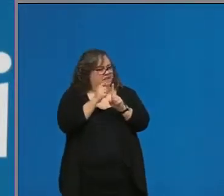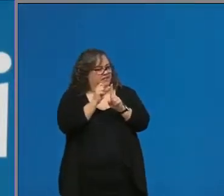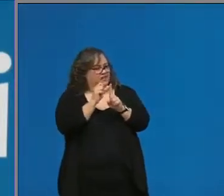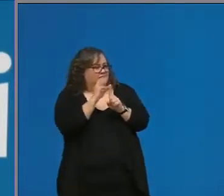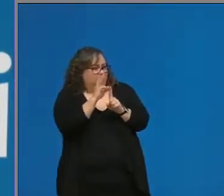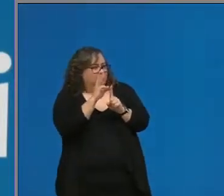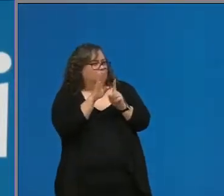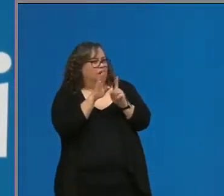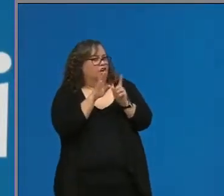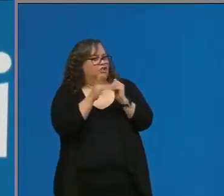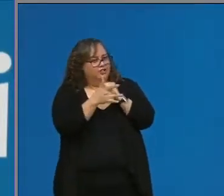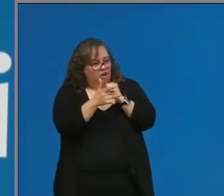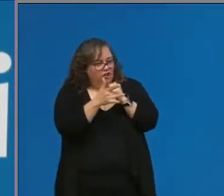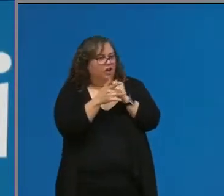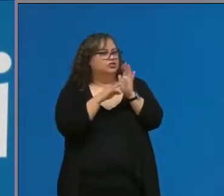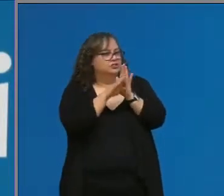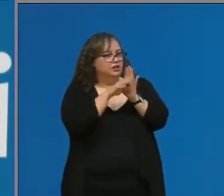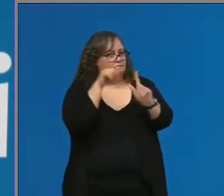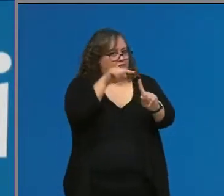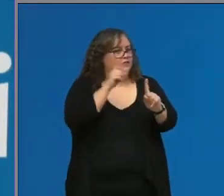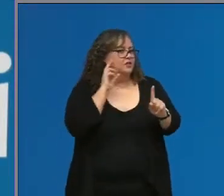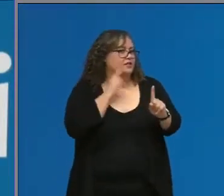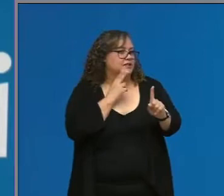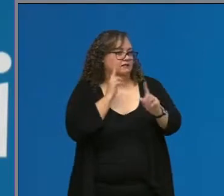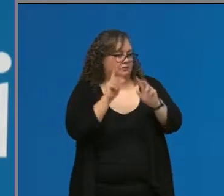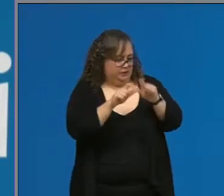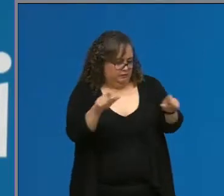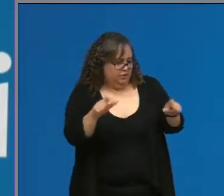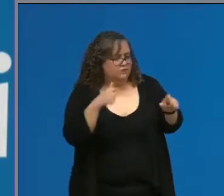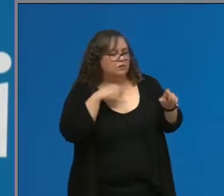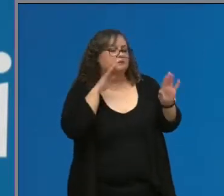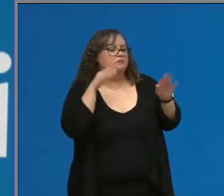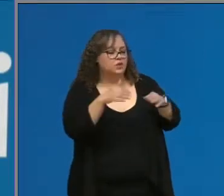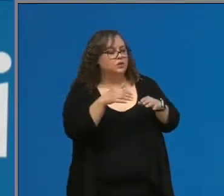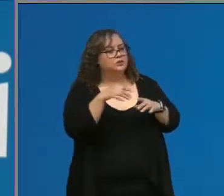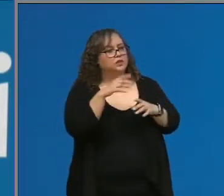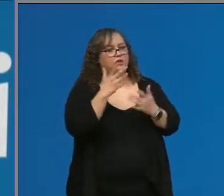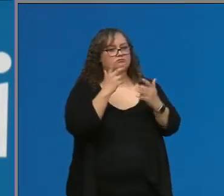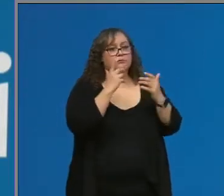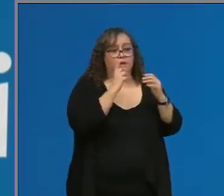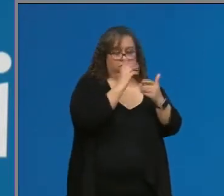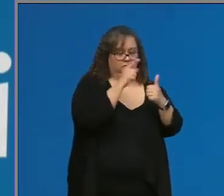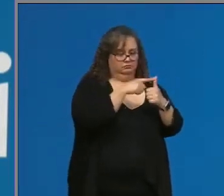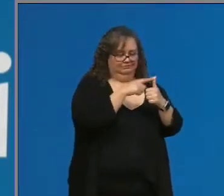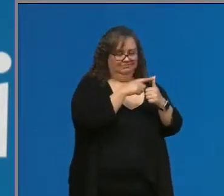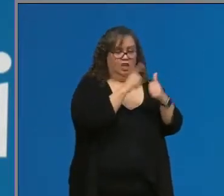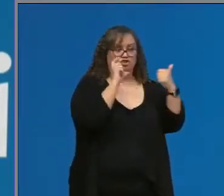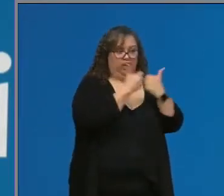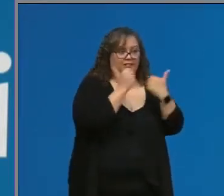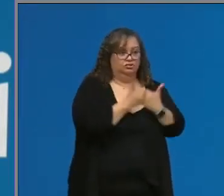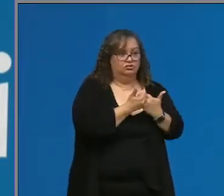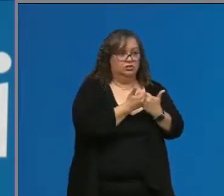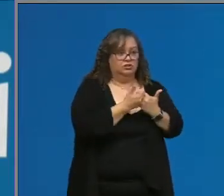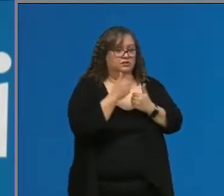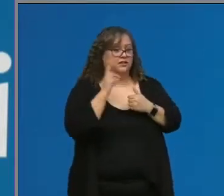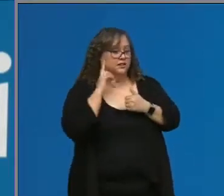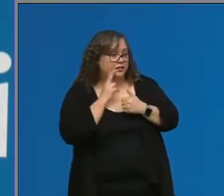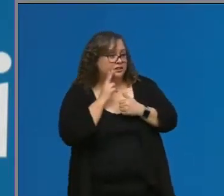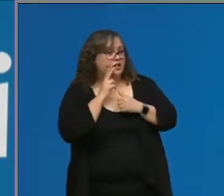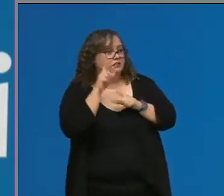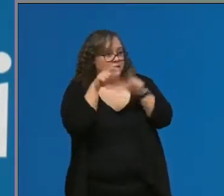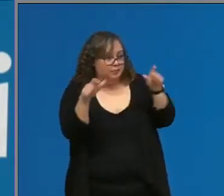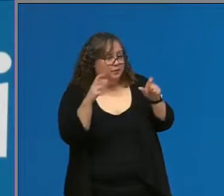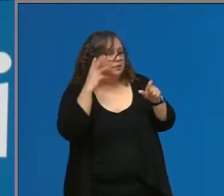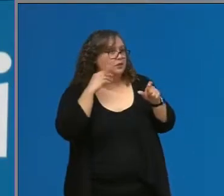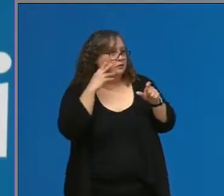on a day-to-day basis, and then I'll move, and how it affects their lives, and then I'll move on to